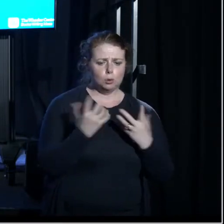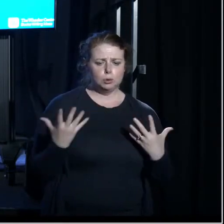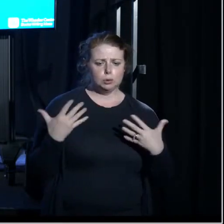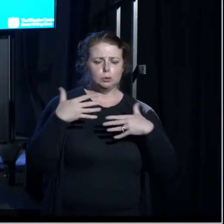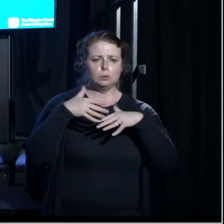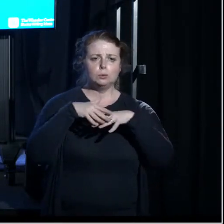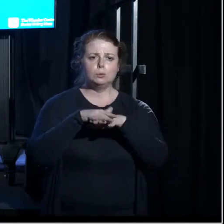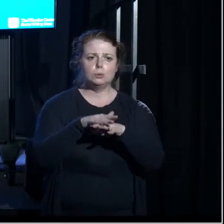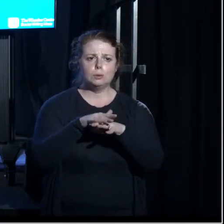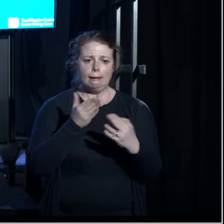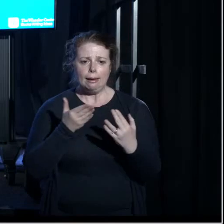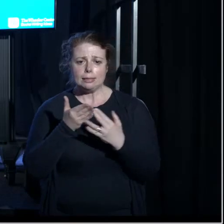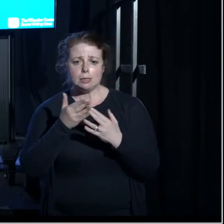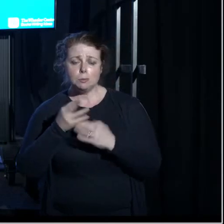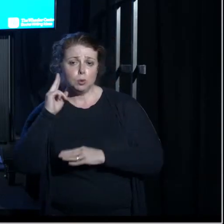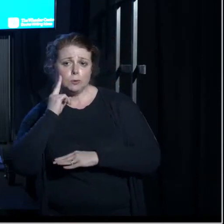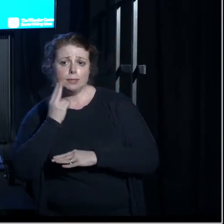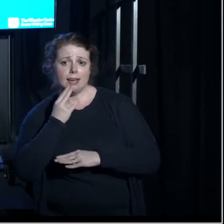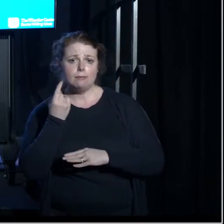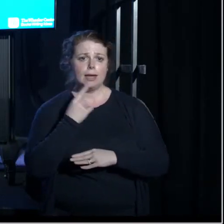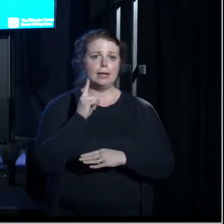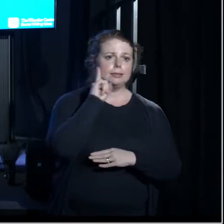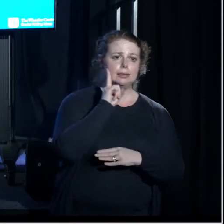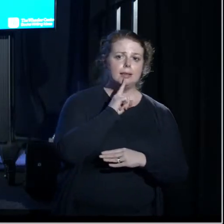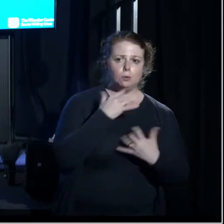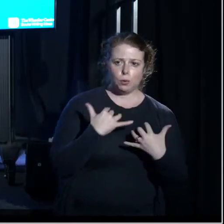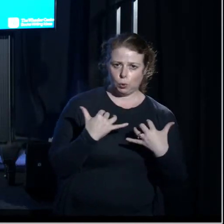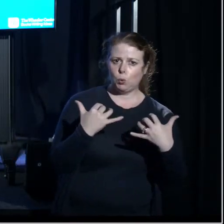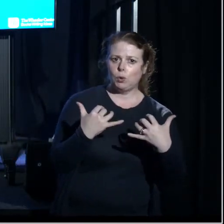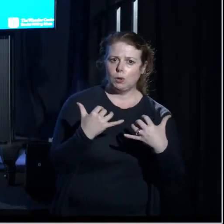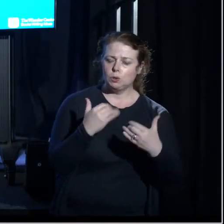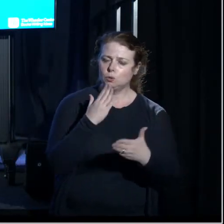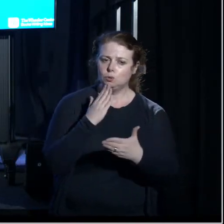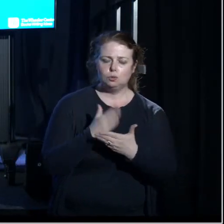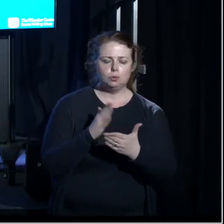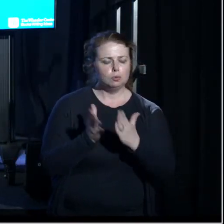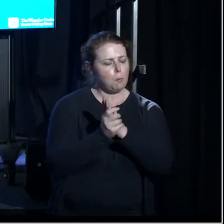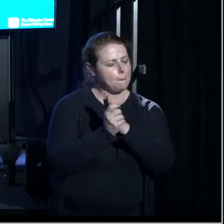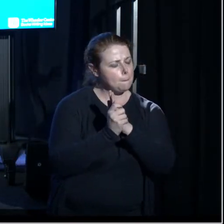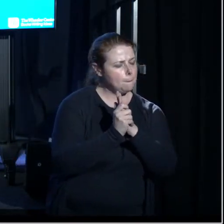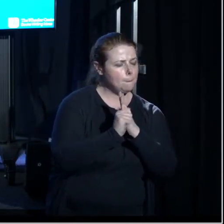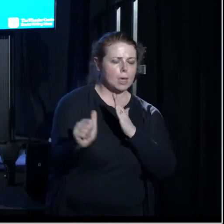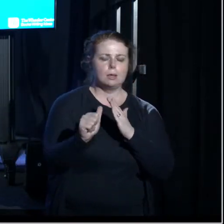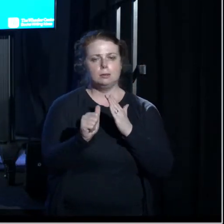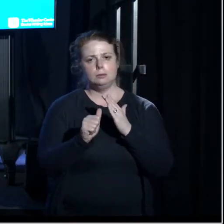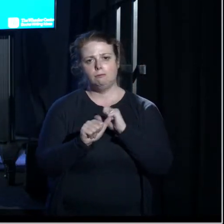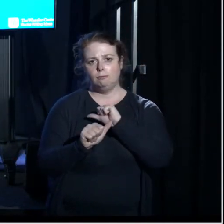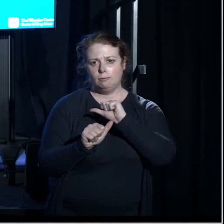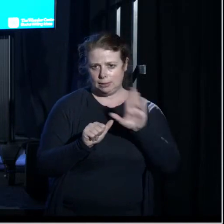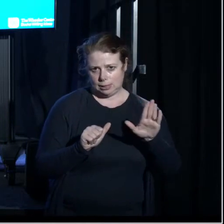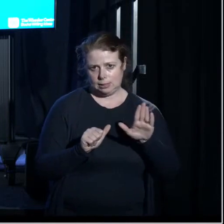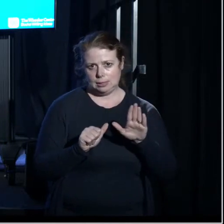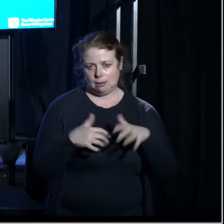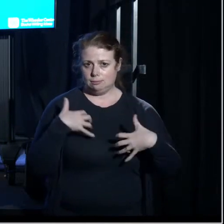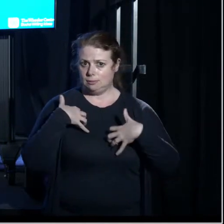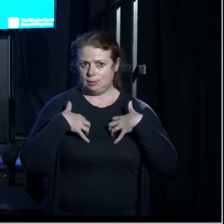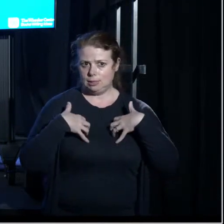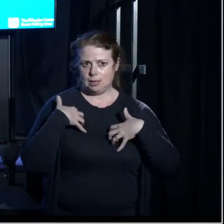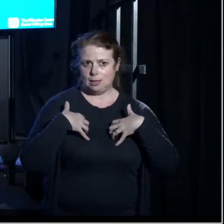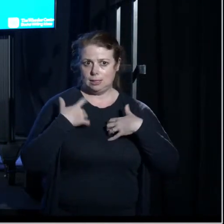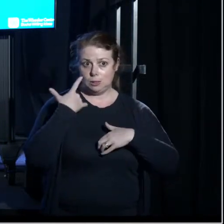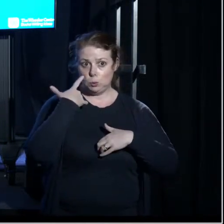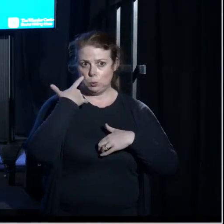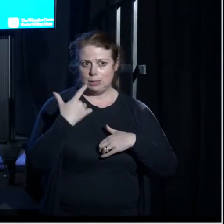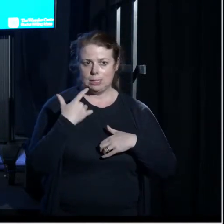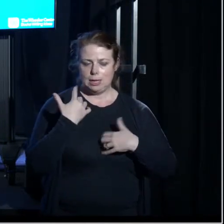is accessible to deaf and hearing audiences. He really is a master of his craft and performance, and I'm so excited that we get to see